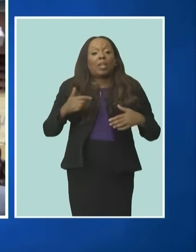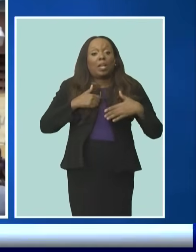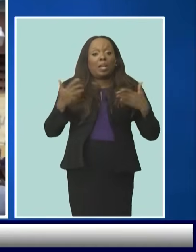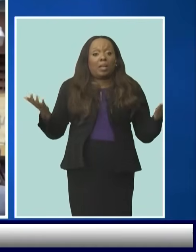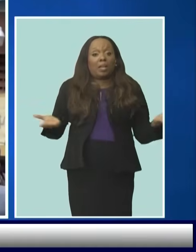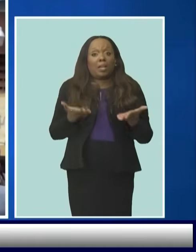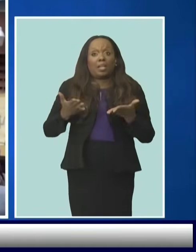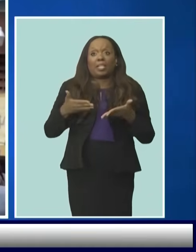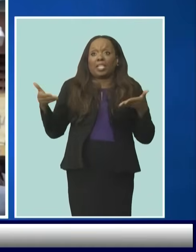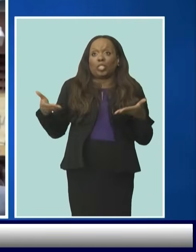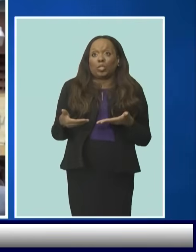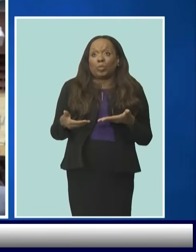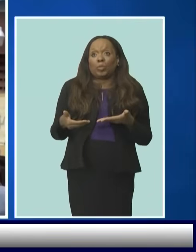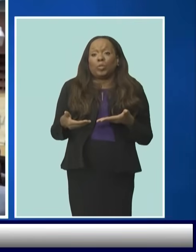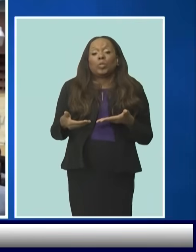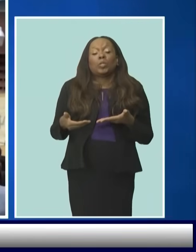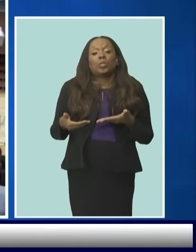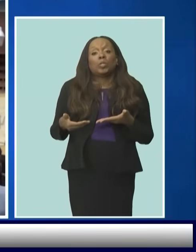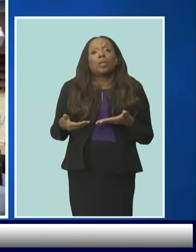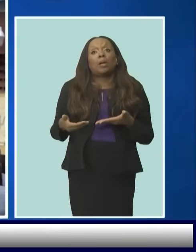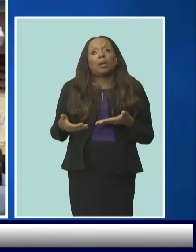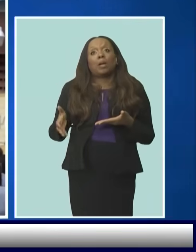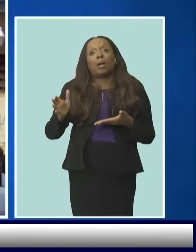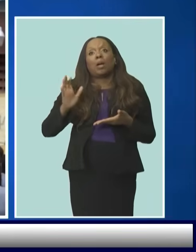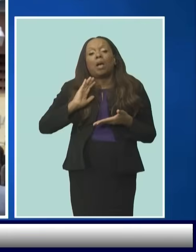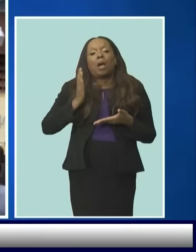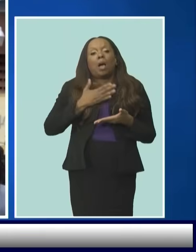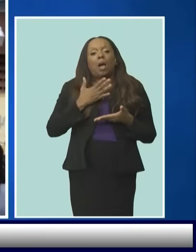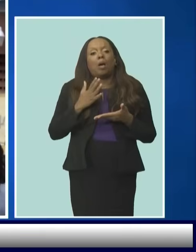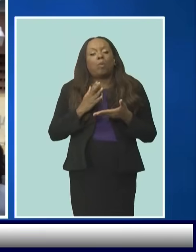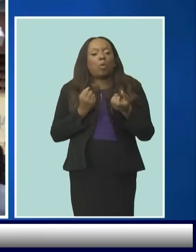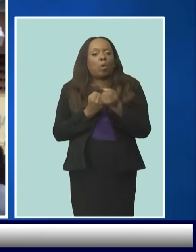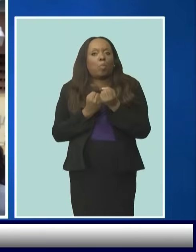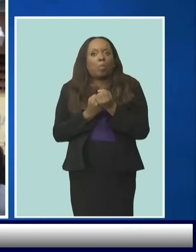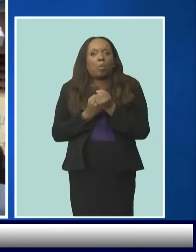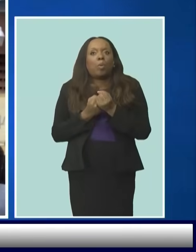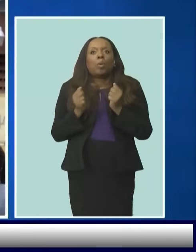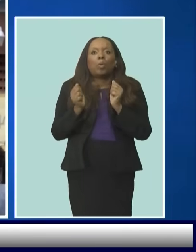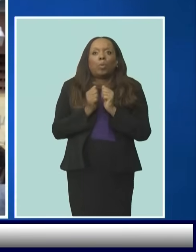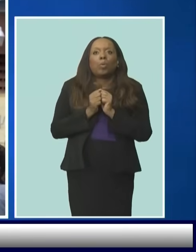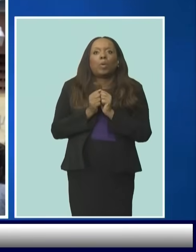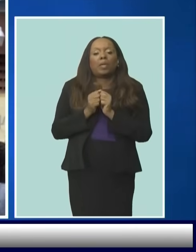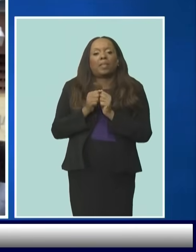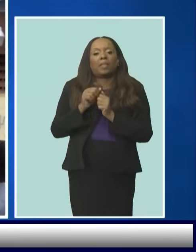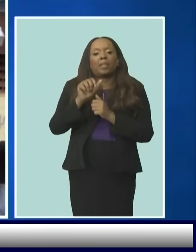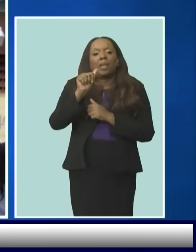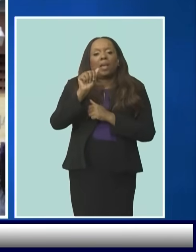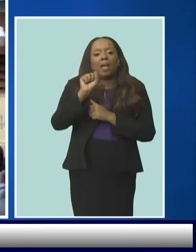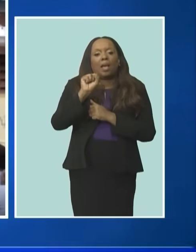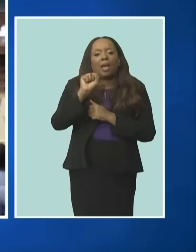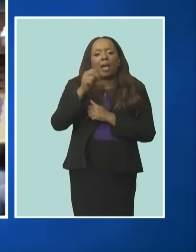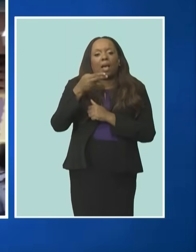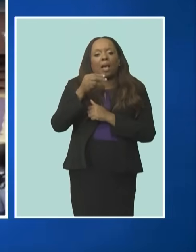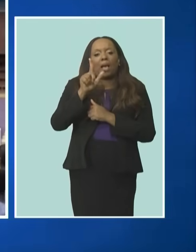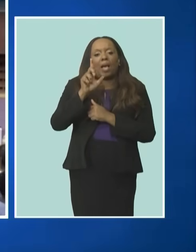Rescue alongside the Ashley Lashley Foundation and their EcoFit Youth Program. What this is essentially